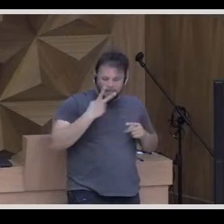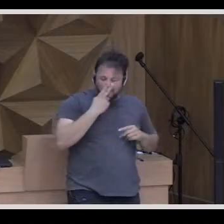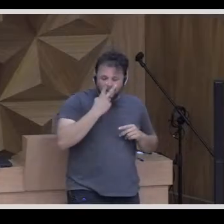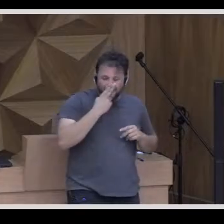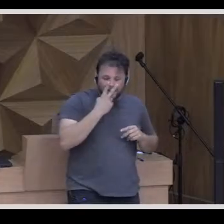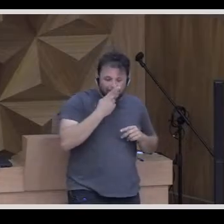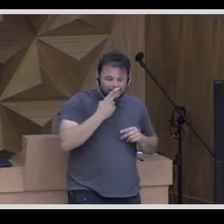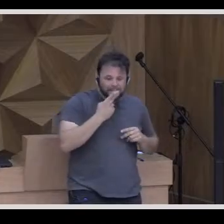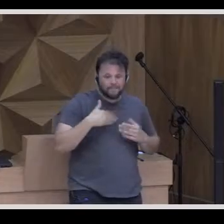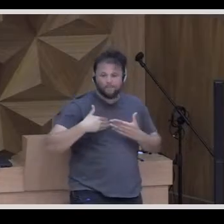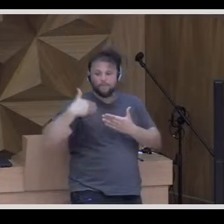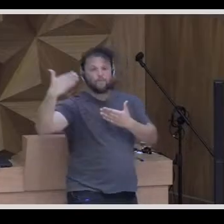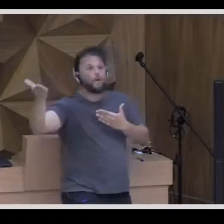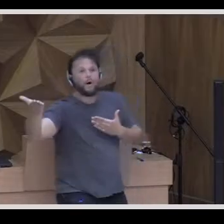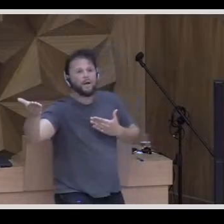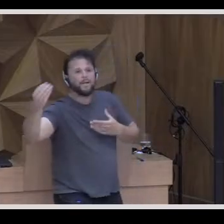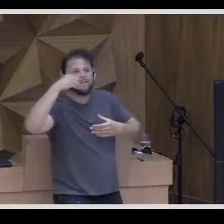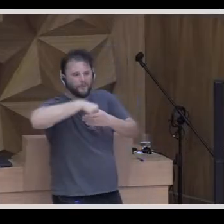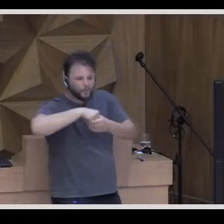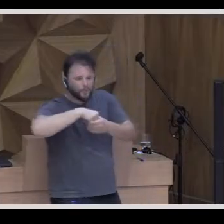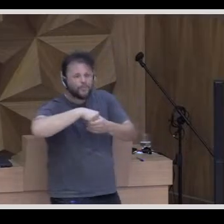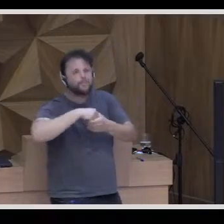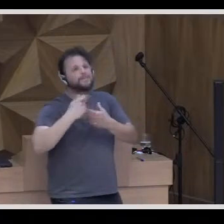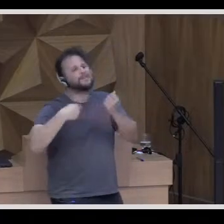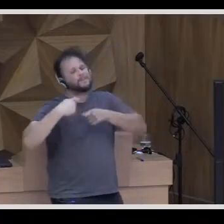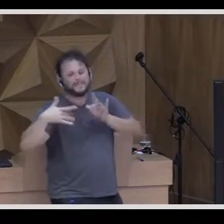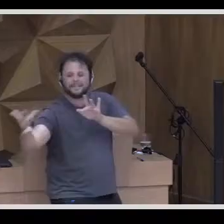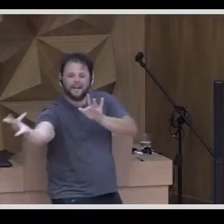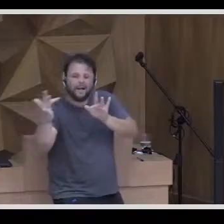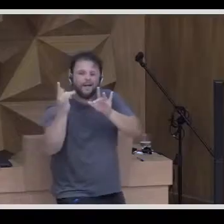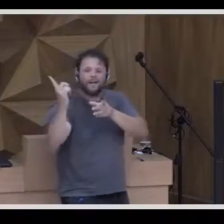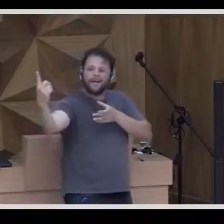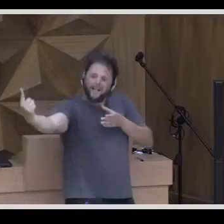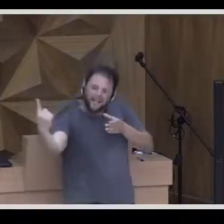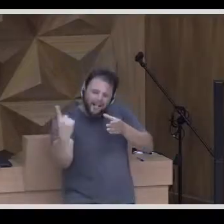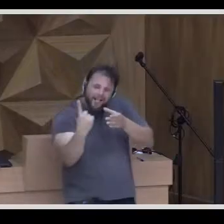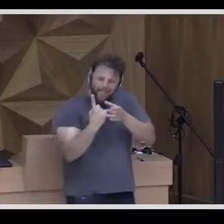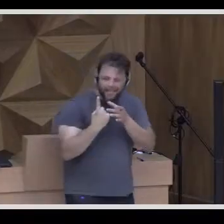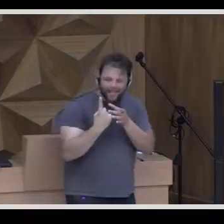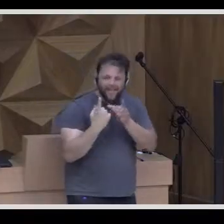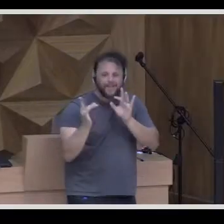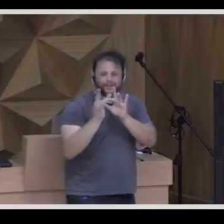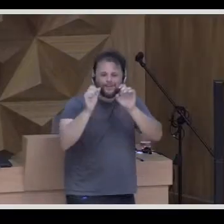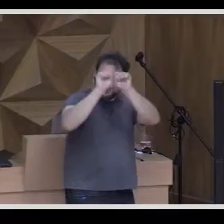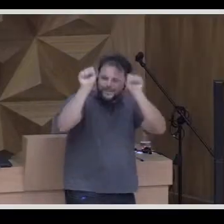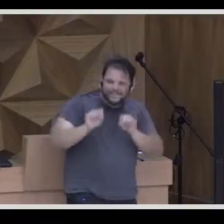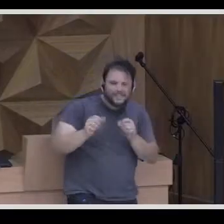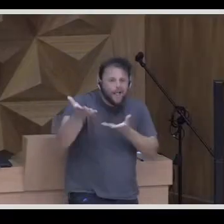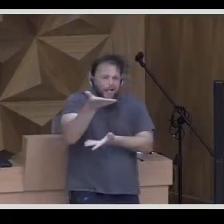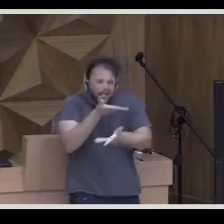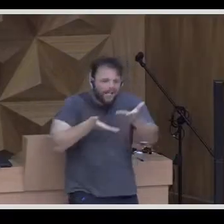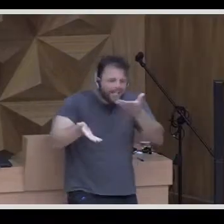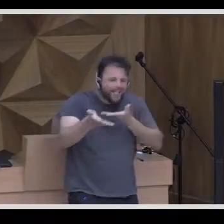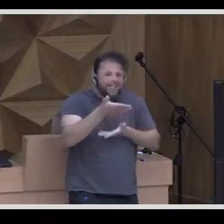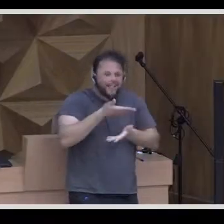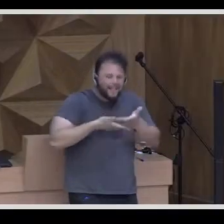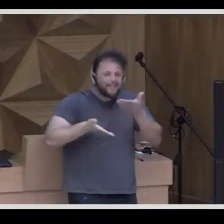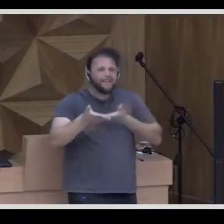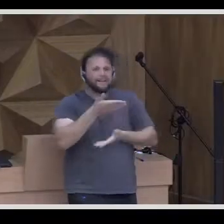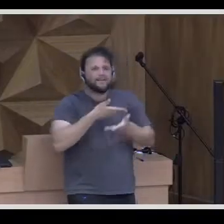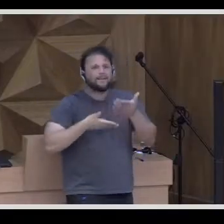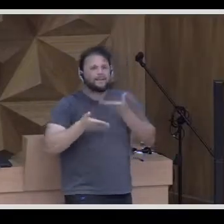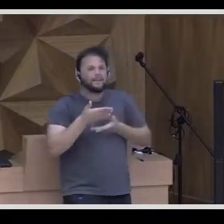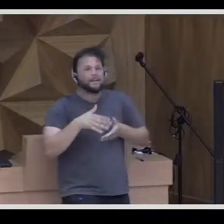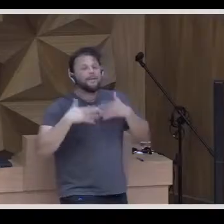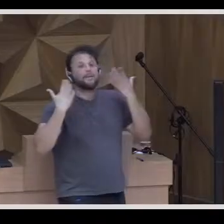talking about humans at every part of the loop, even before we get to a system. So human-centered computing means we keep humans in the loop